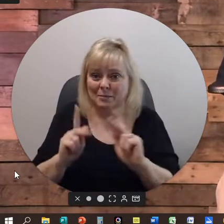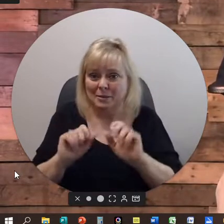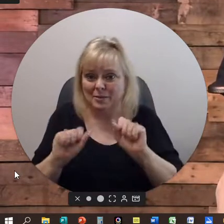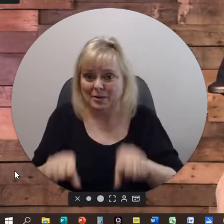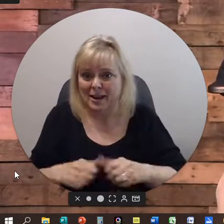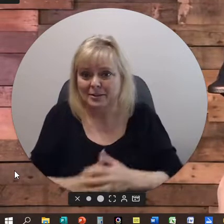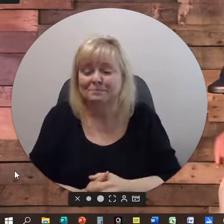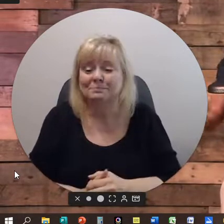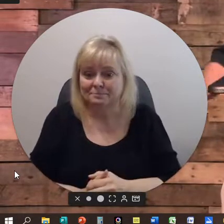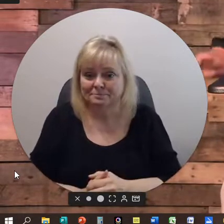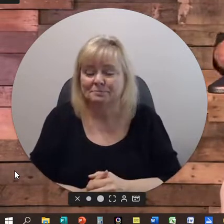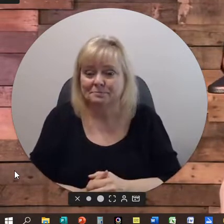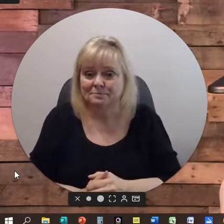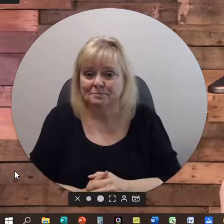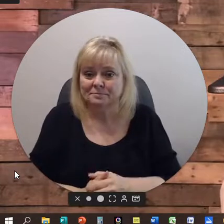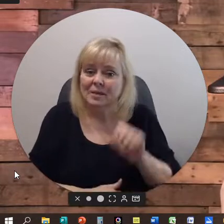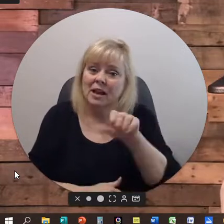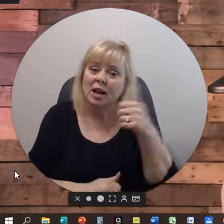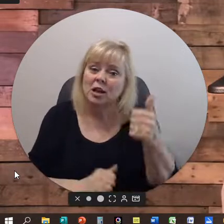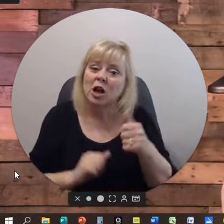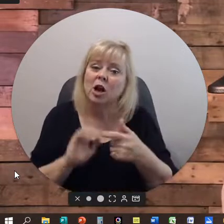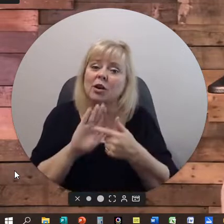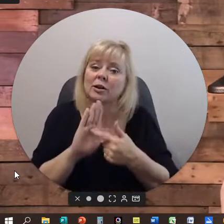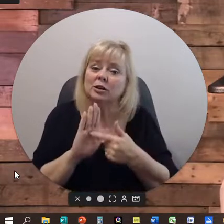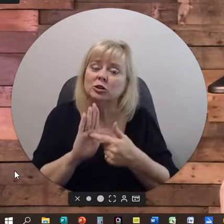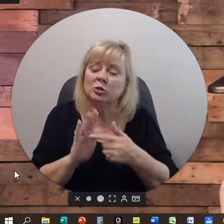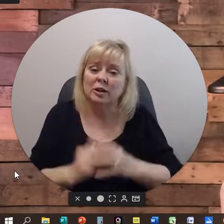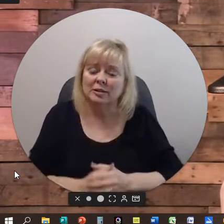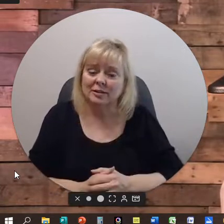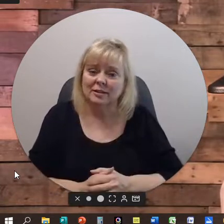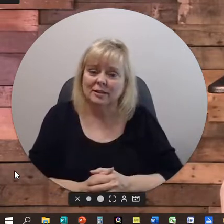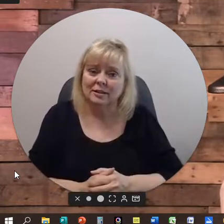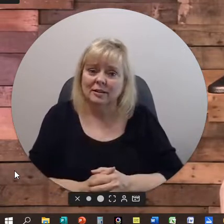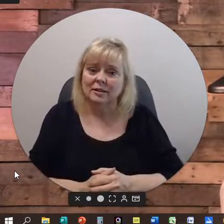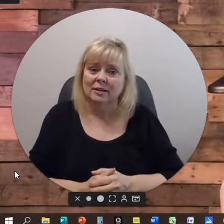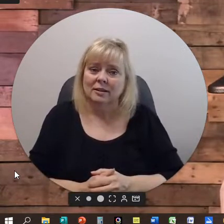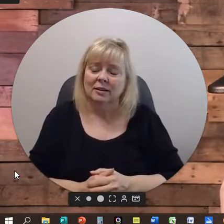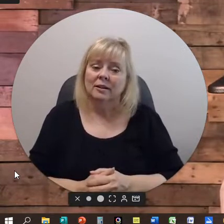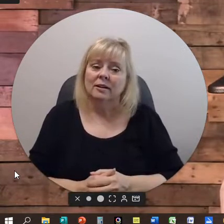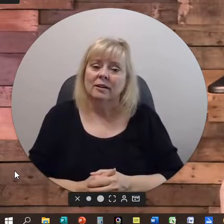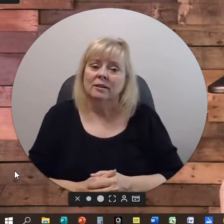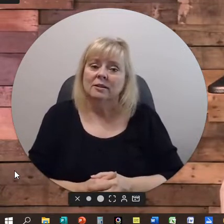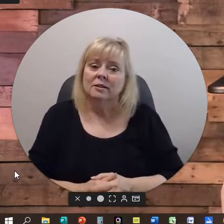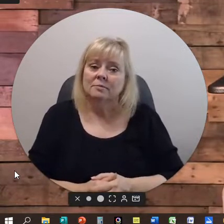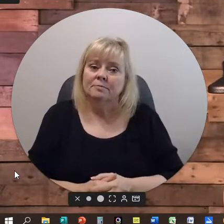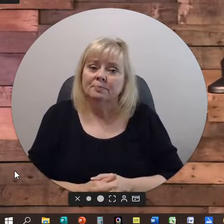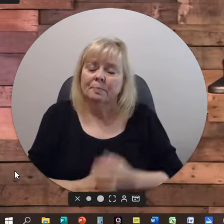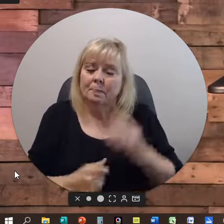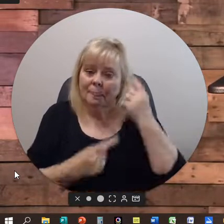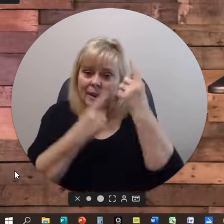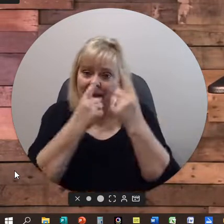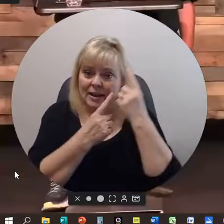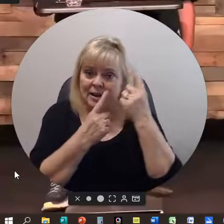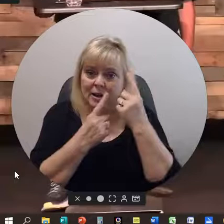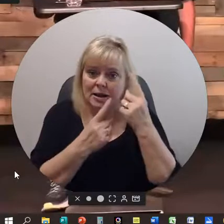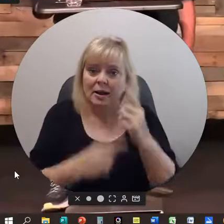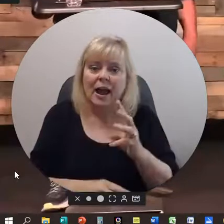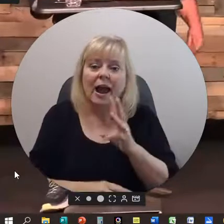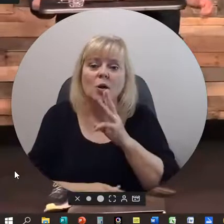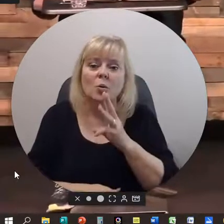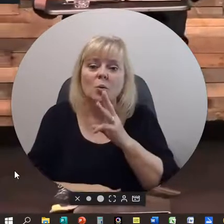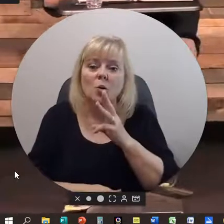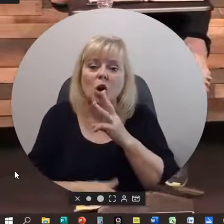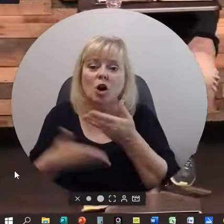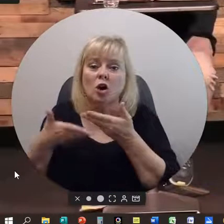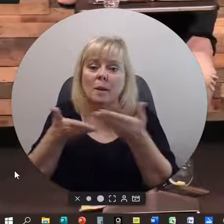Another illustration to try and make the point. Think about a water bearer, someone who's